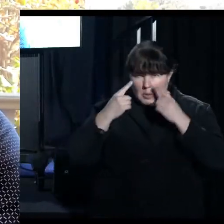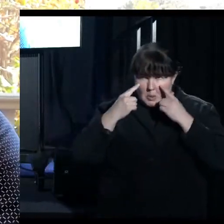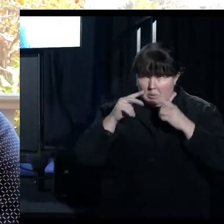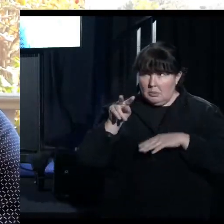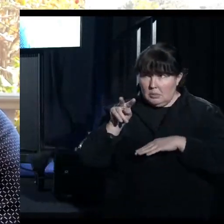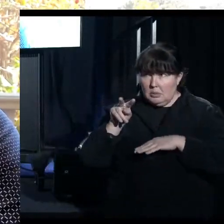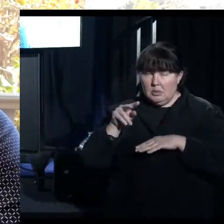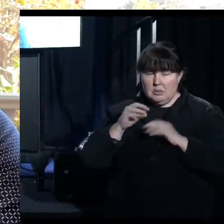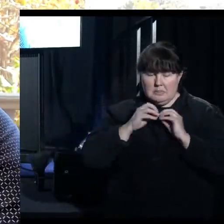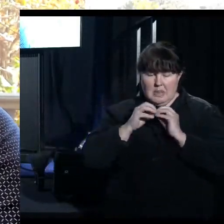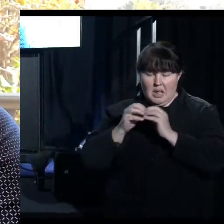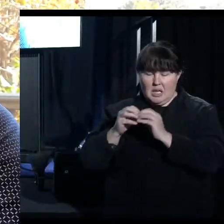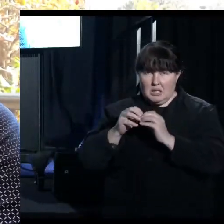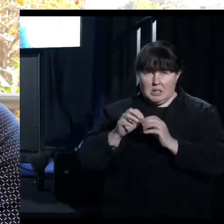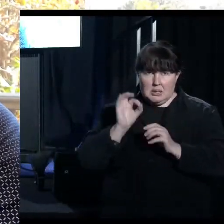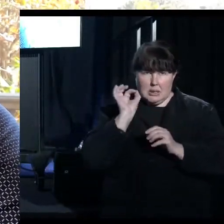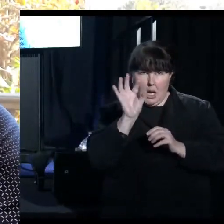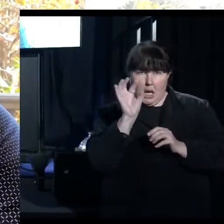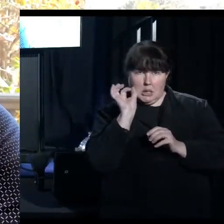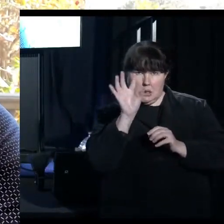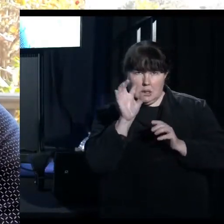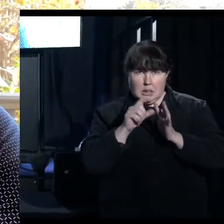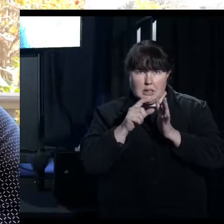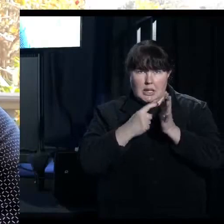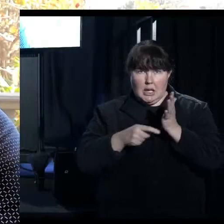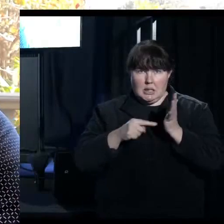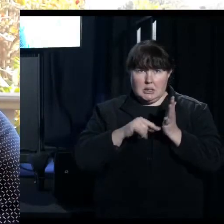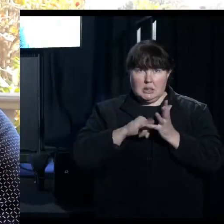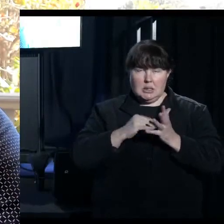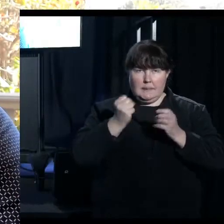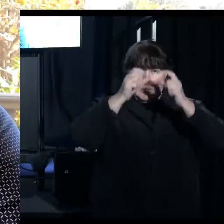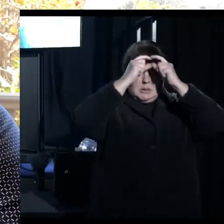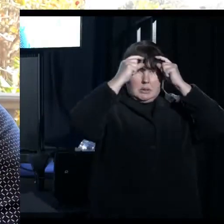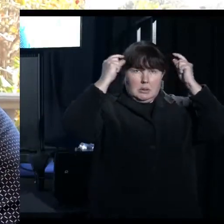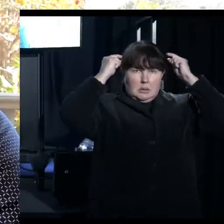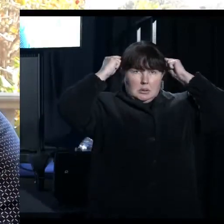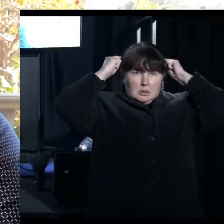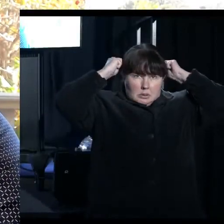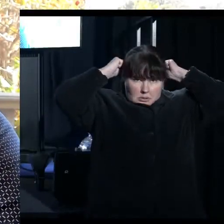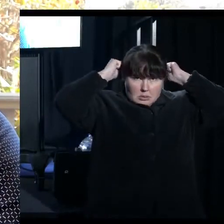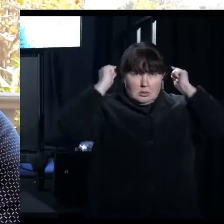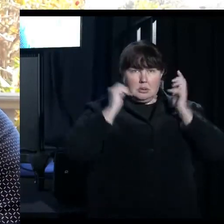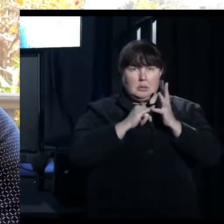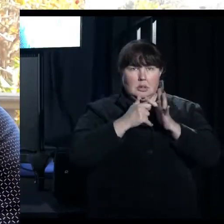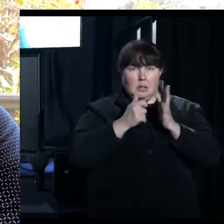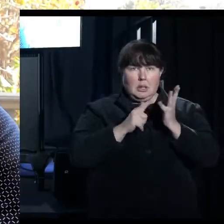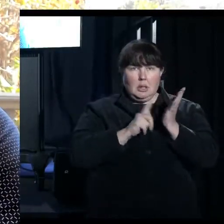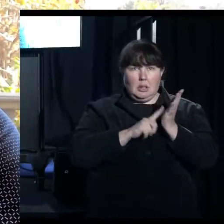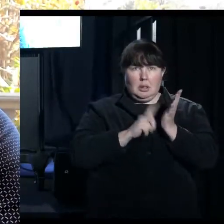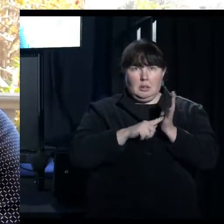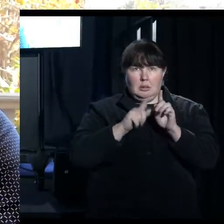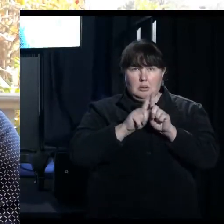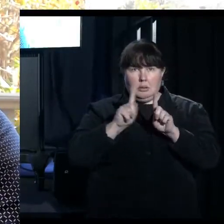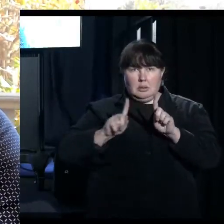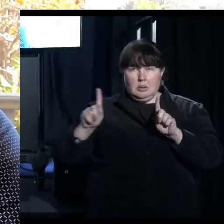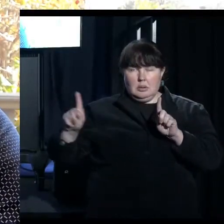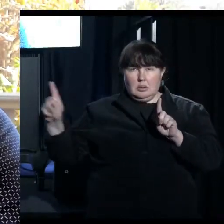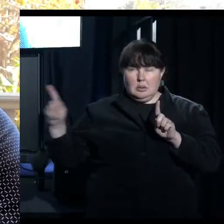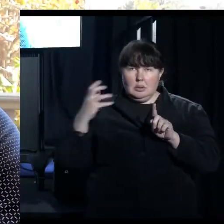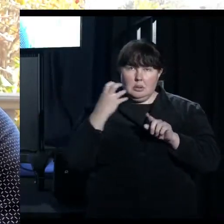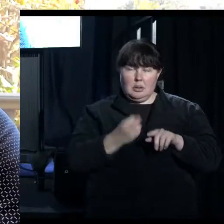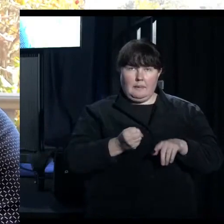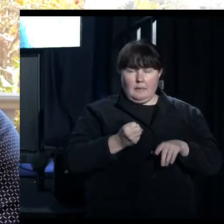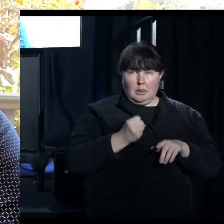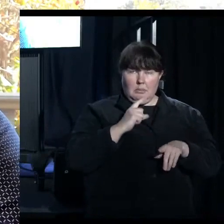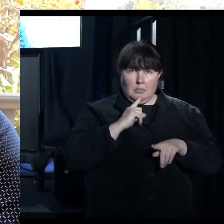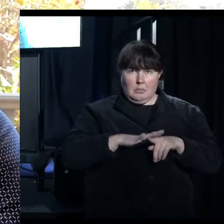a mission of blood texts, a flux of prescriptions, a pursuit of nurses. A residue of childhoods, a borderline